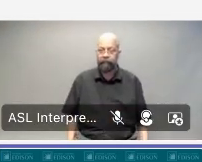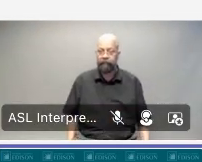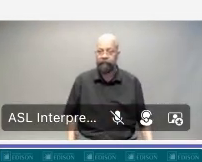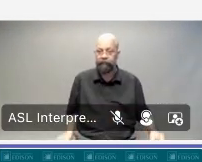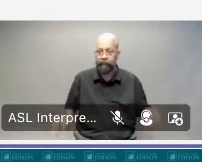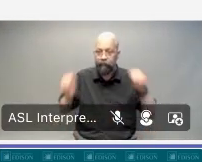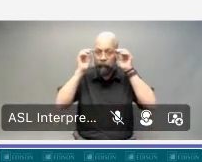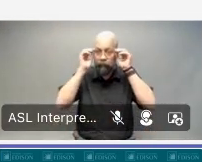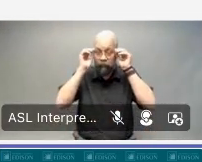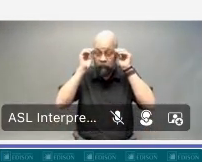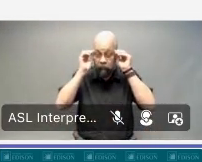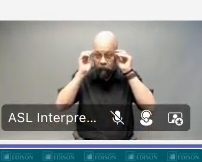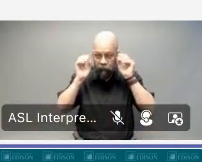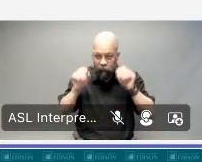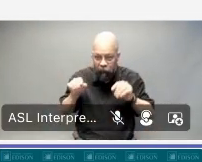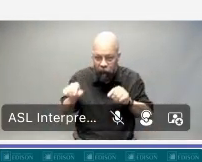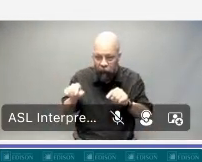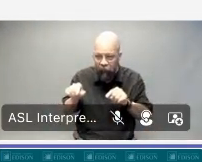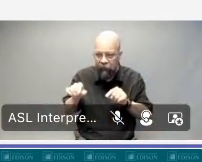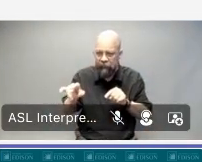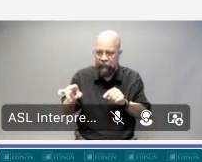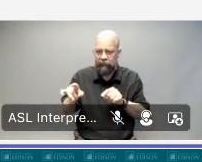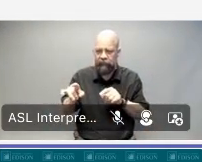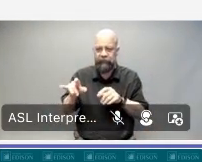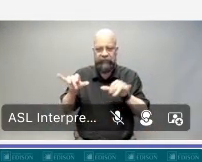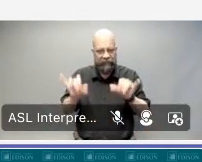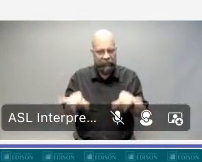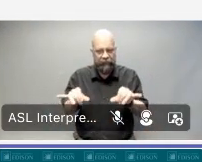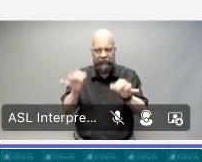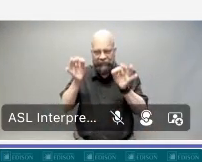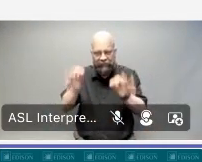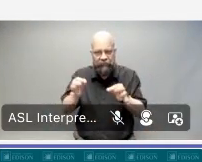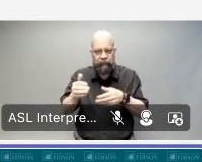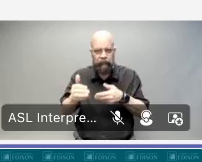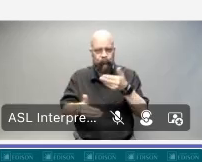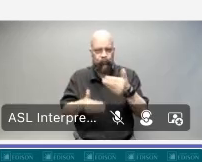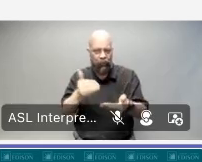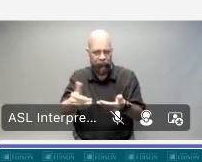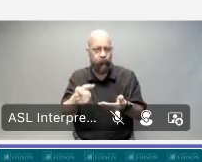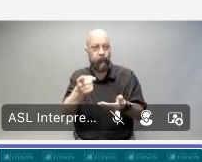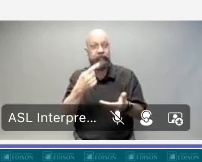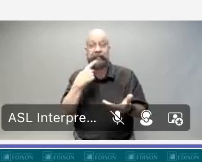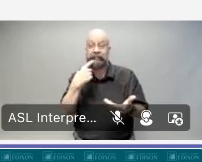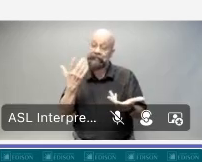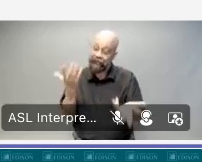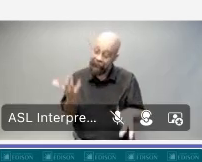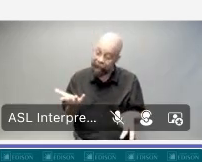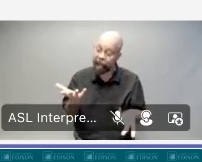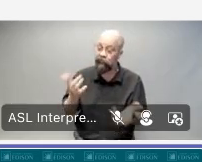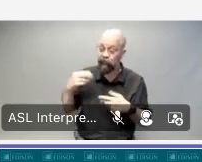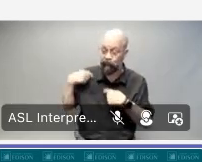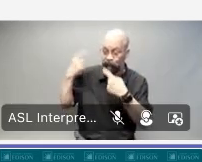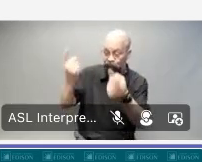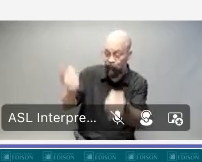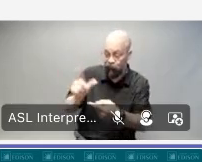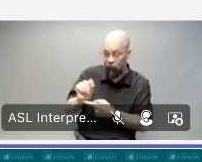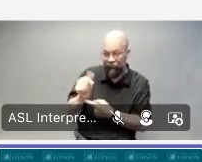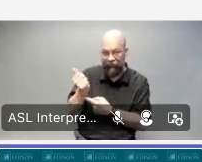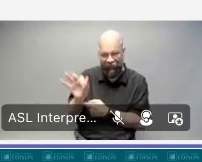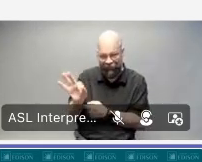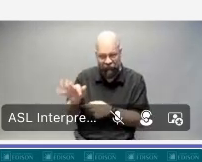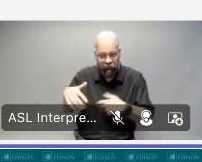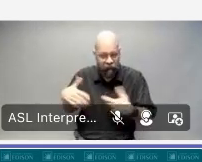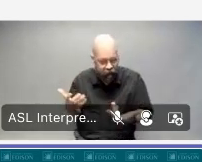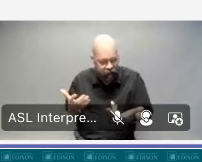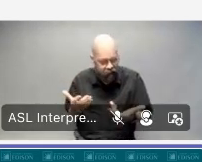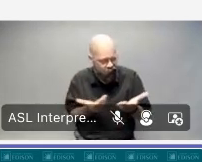it's a comment and then a question. This is the same decision-making process that you claim you have always used since 2019. So what is so new